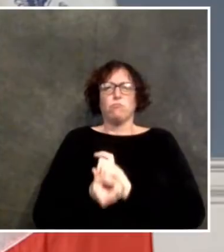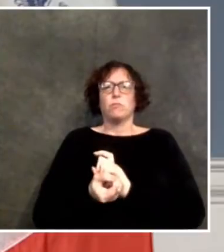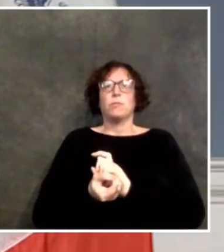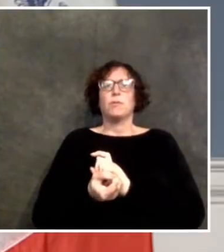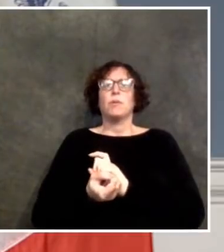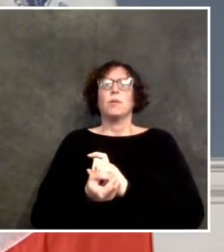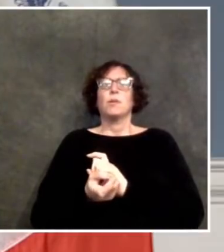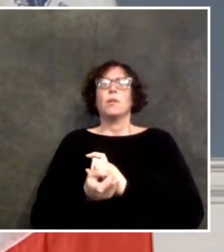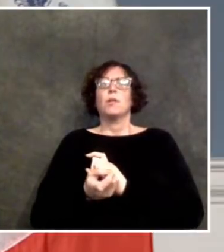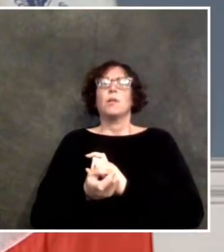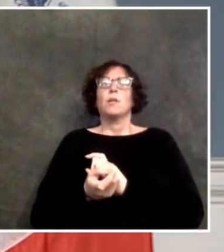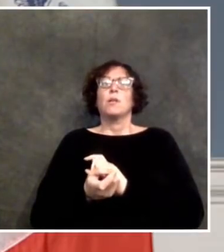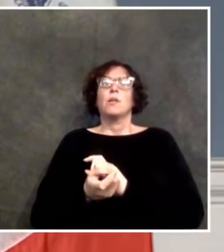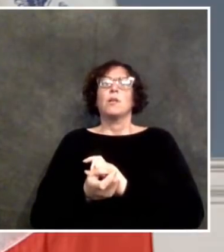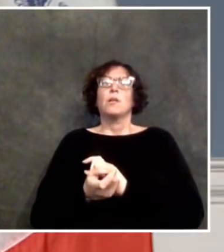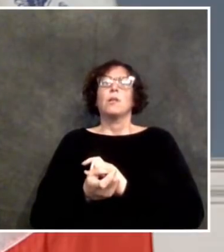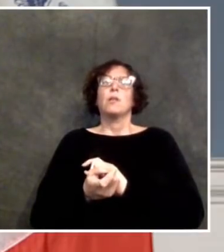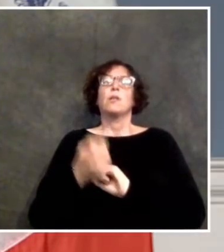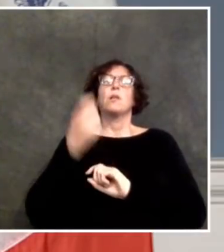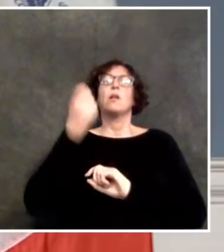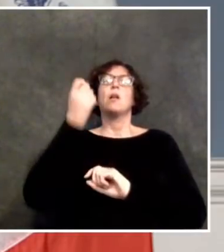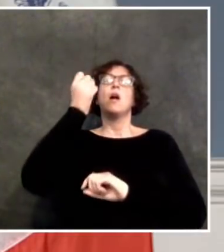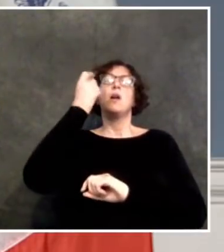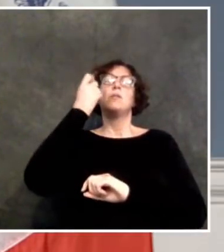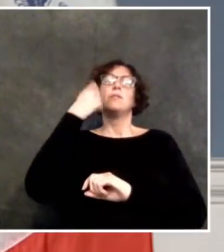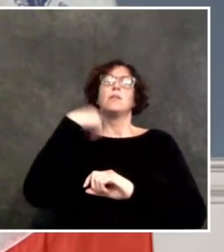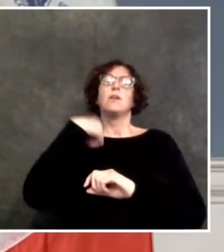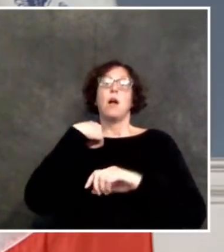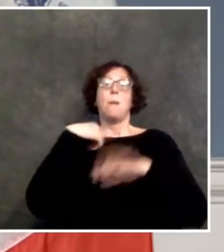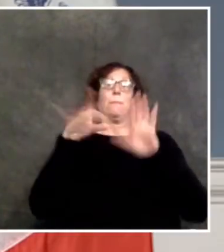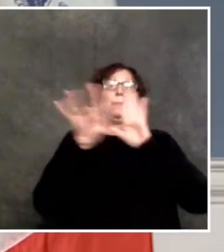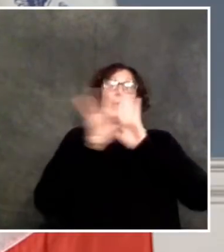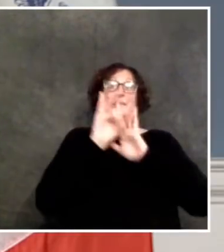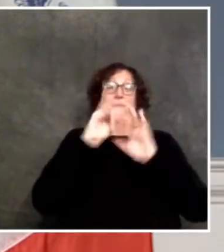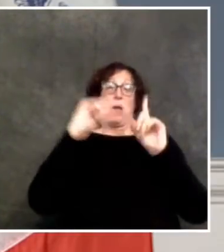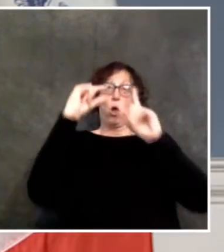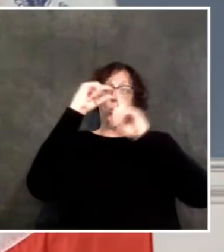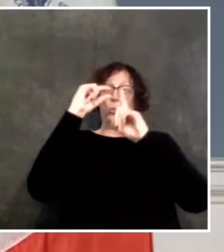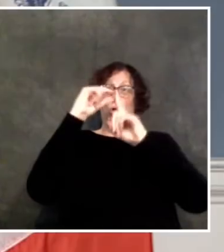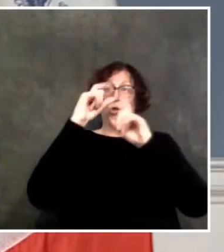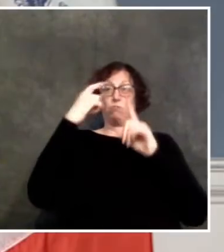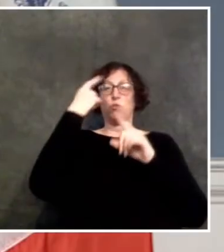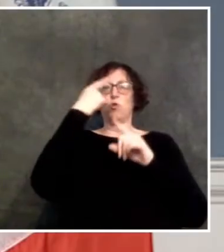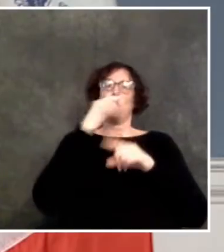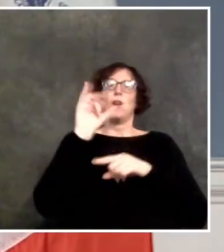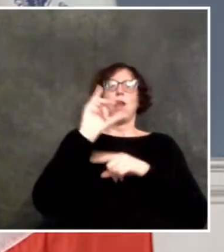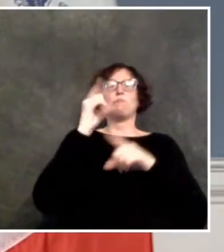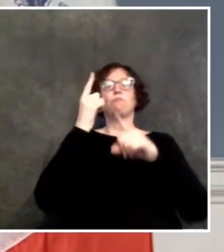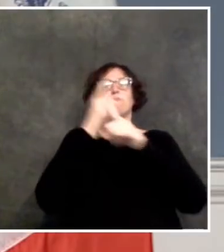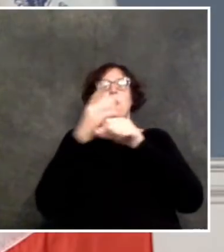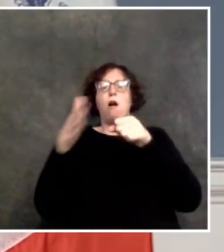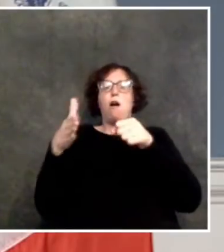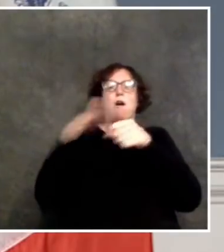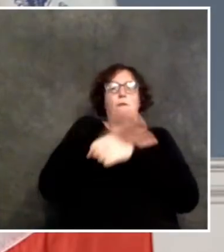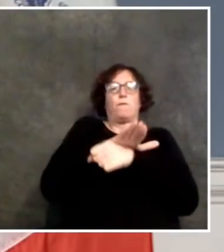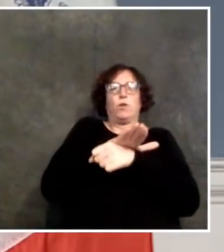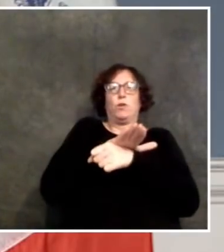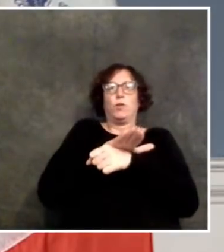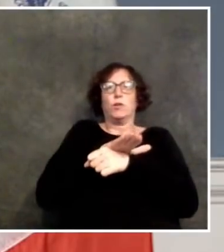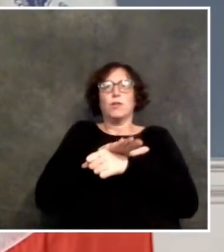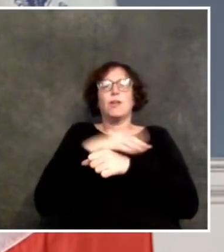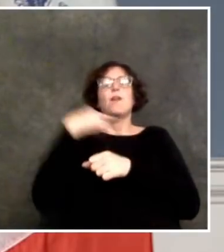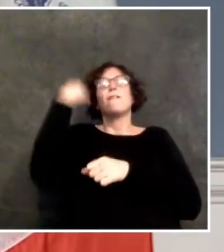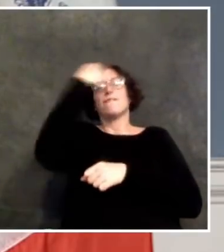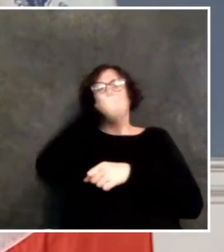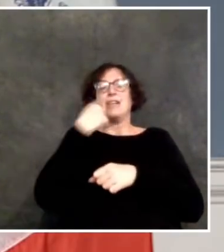from the surgical masks, the N95s, all the things that must be protected for our healthcare workers and our first responders. So I just want people to get a